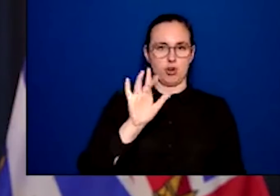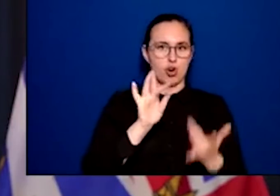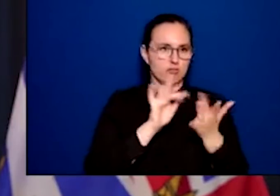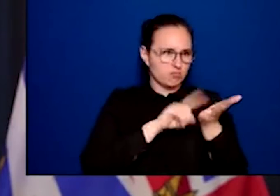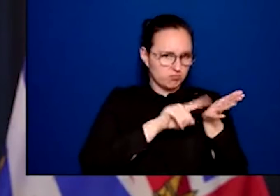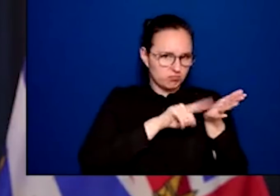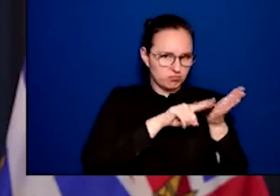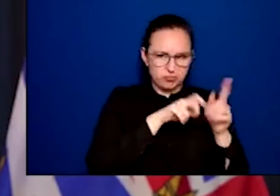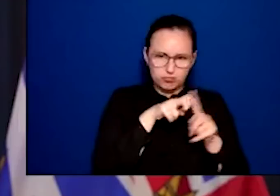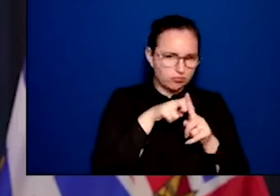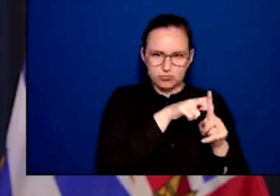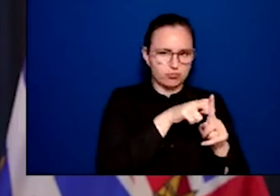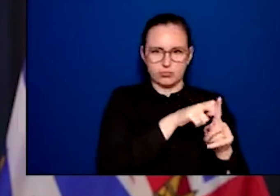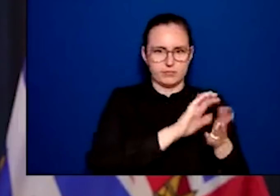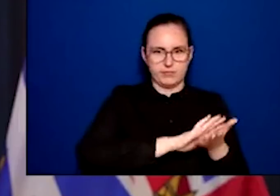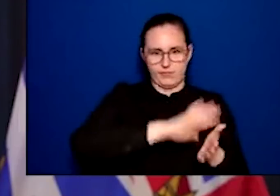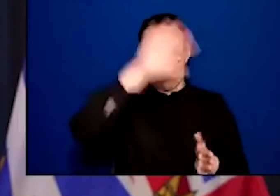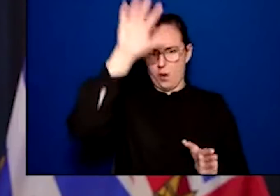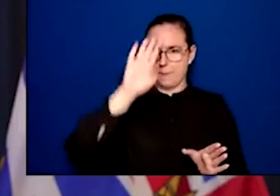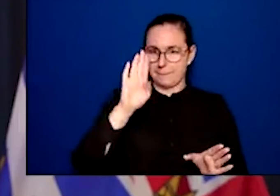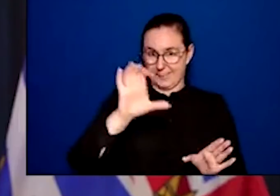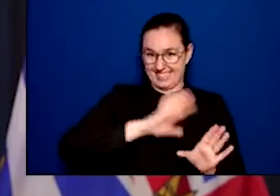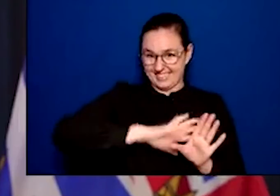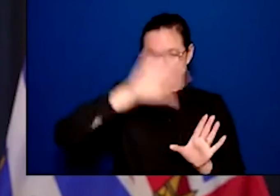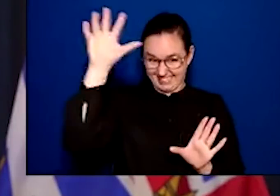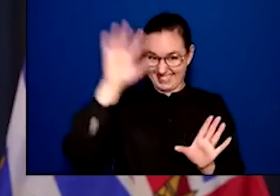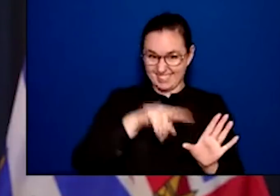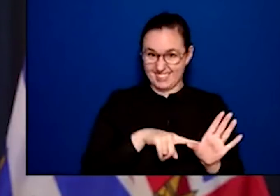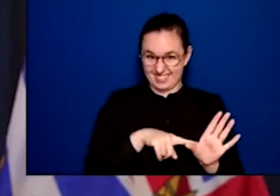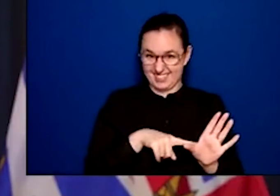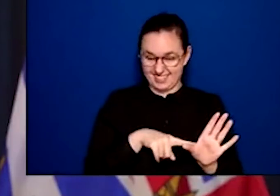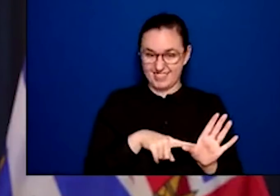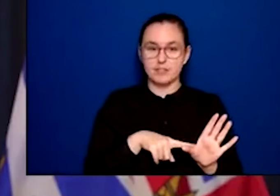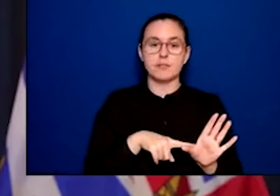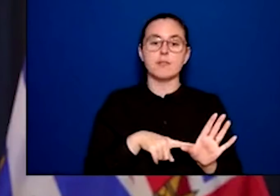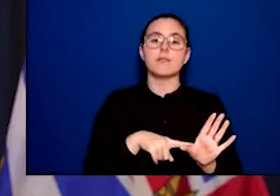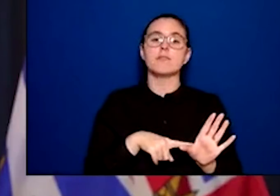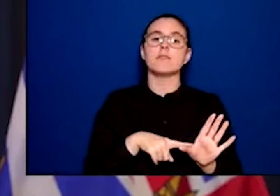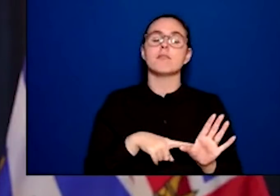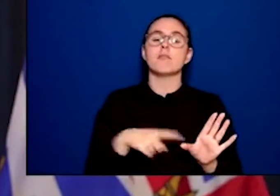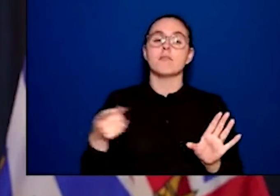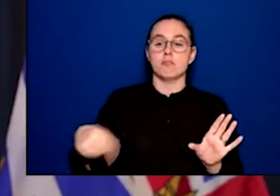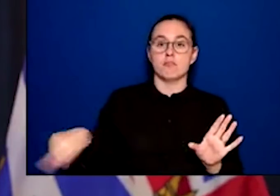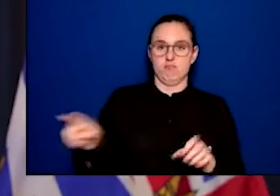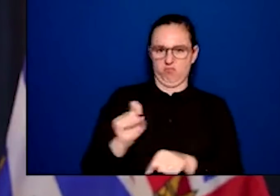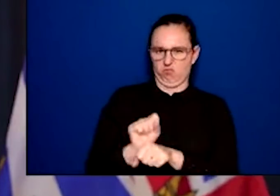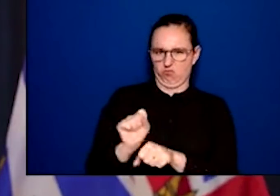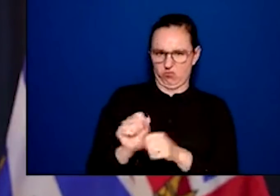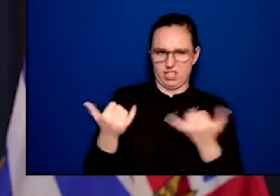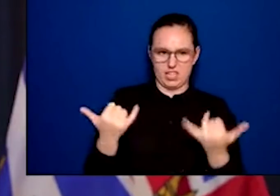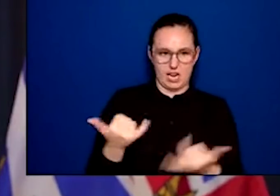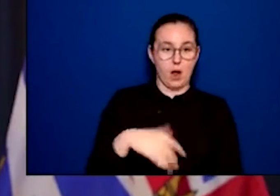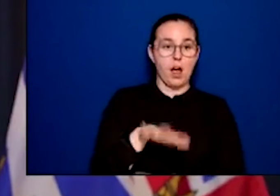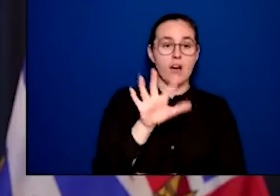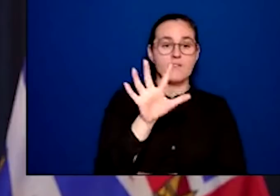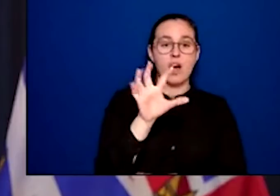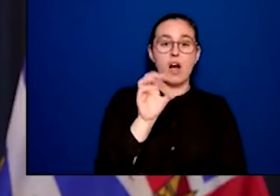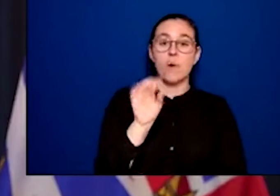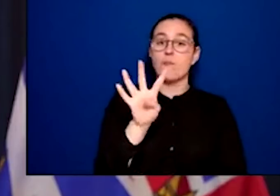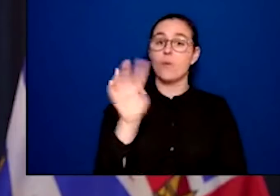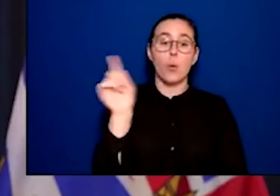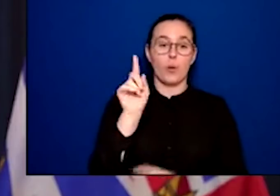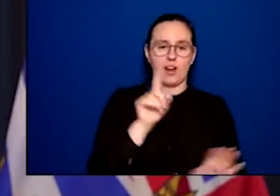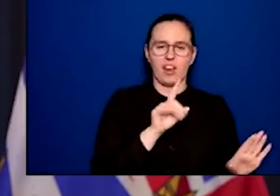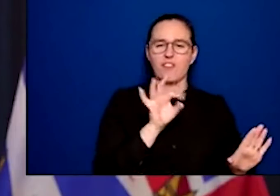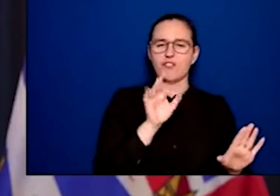authorities and the Provincial Health Services Authority as of October the 4th. That's 504 in Fraser Health, 195